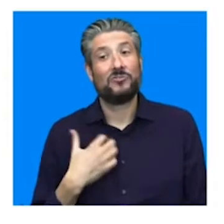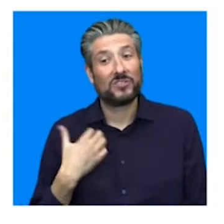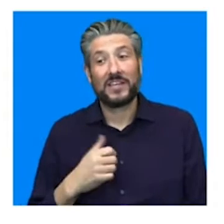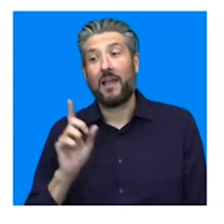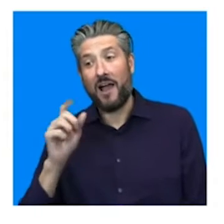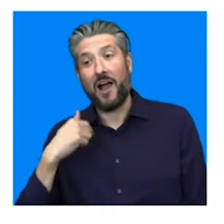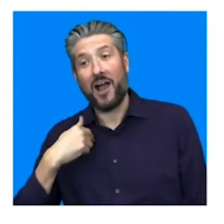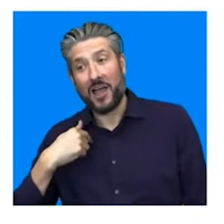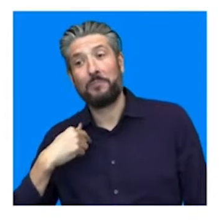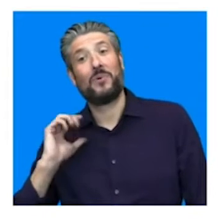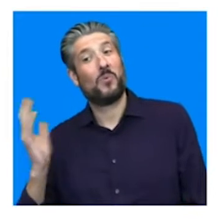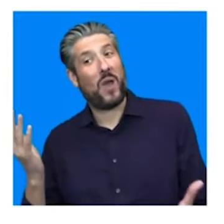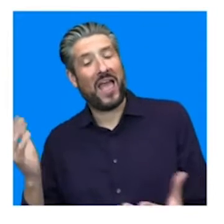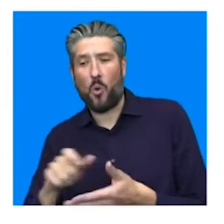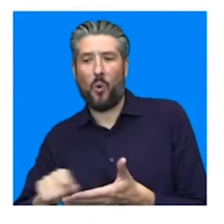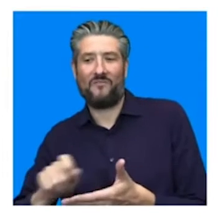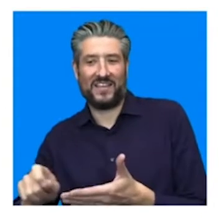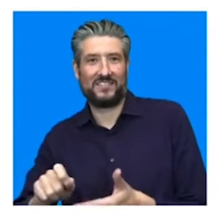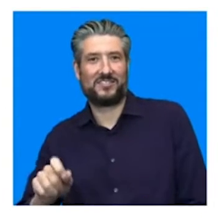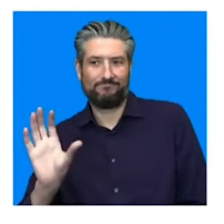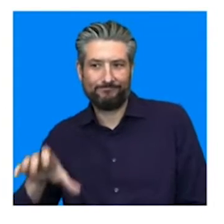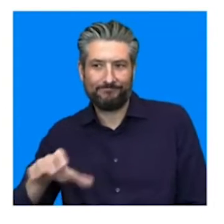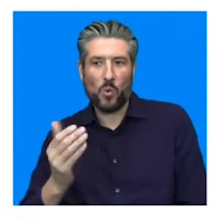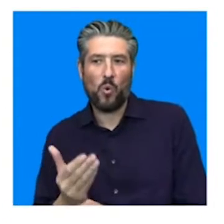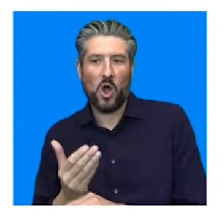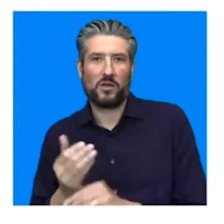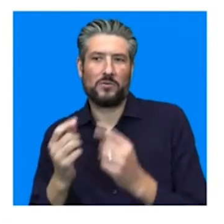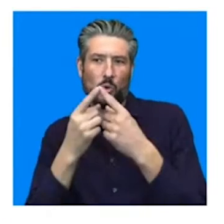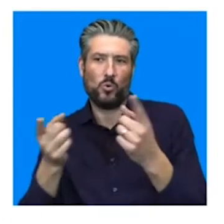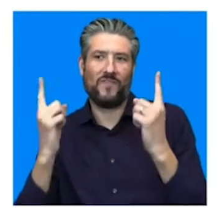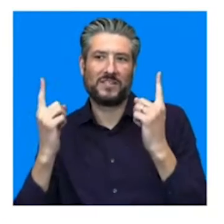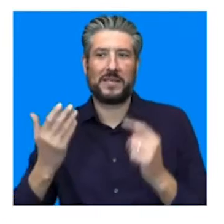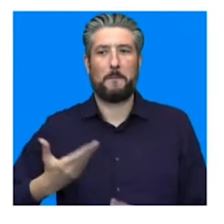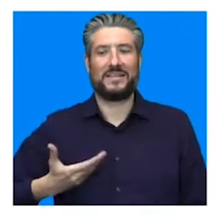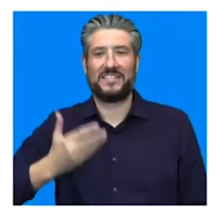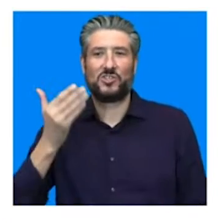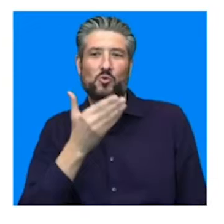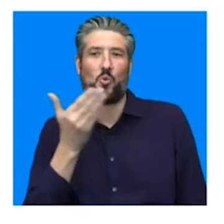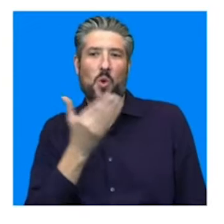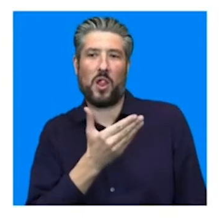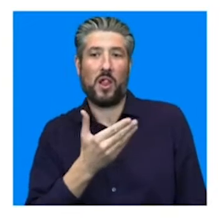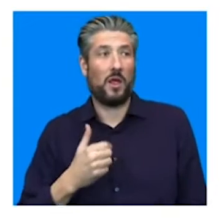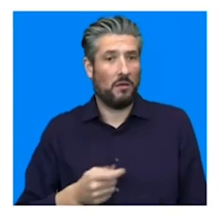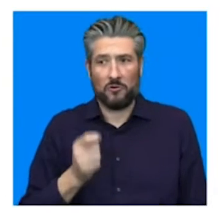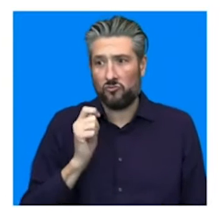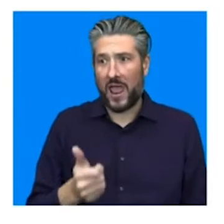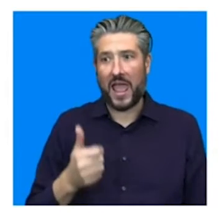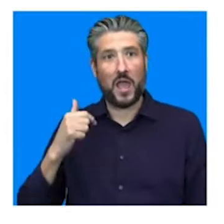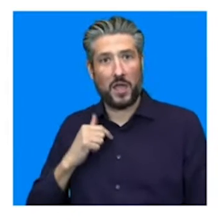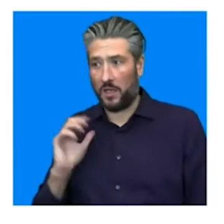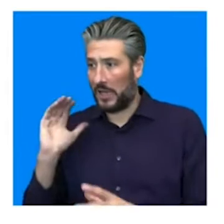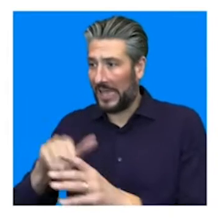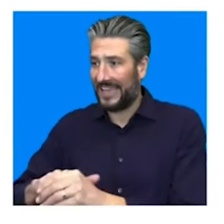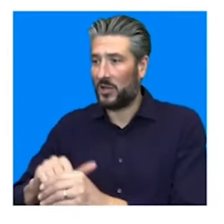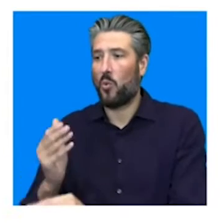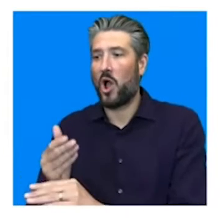as the university is open for business because we are a university. And so I'm one of the rare people, although there's actually nobody else in the office with